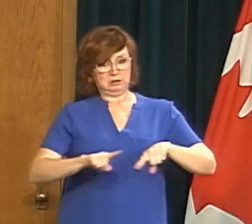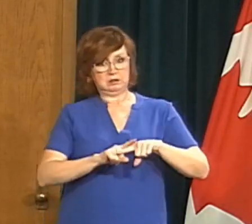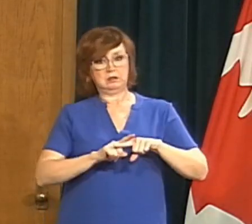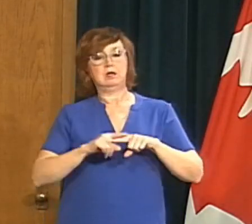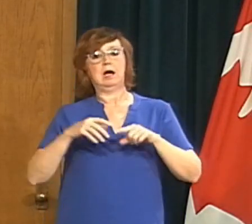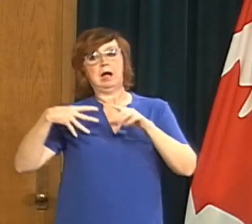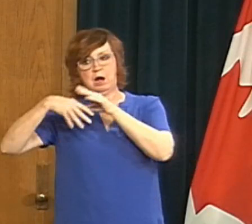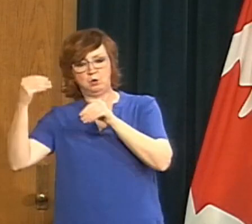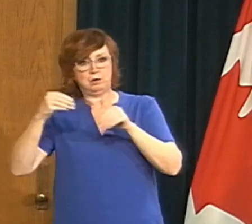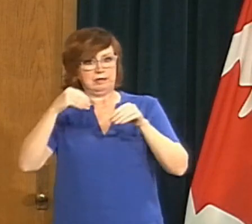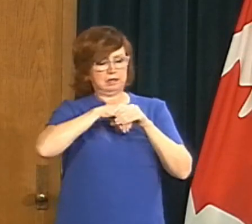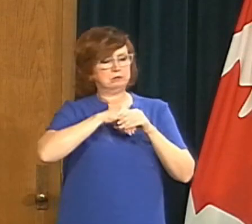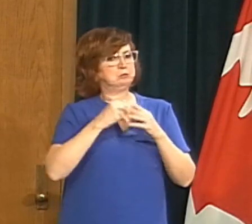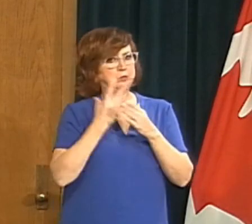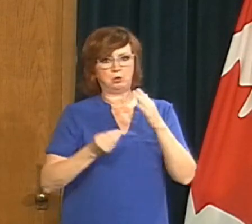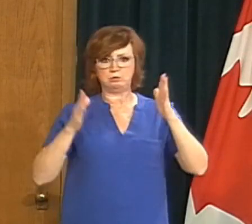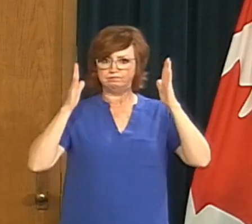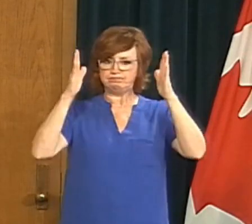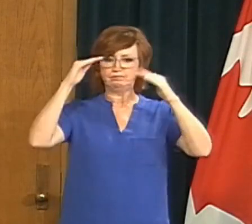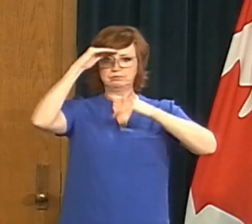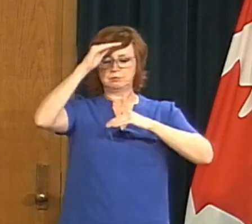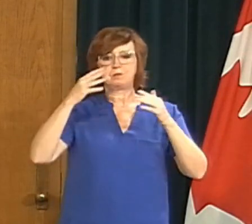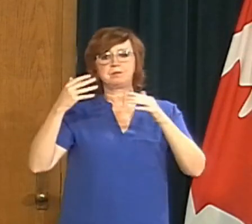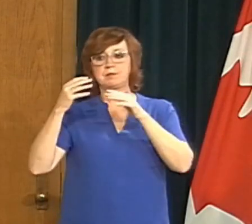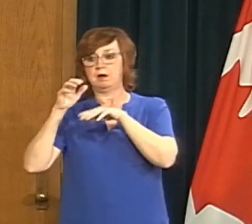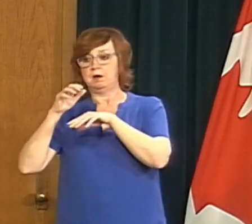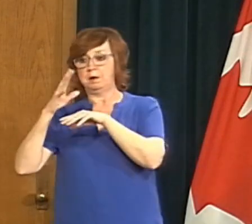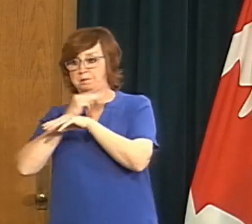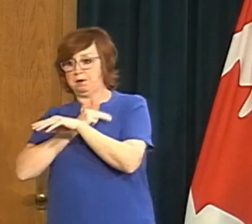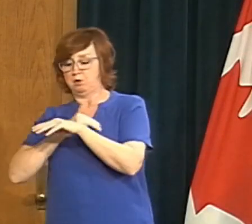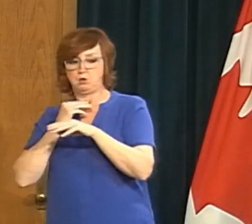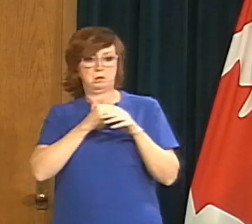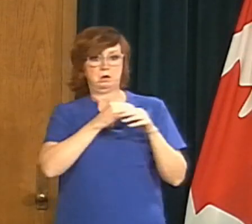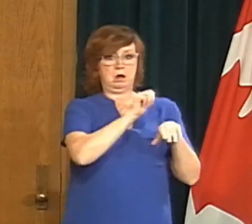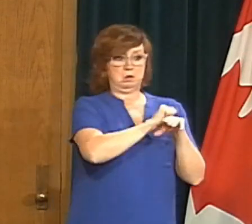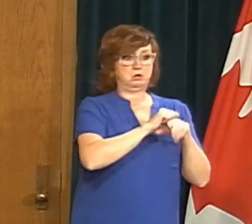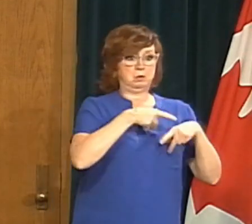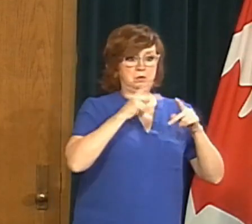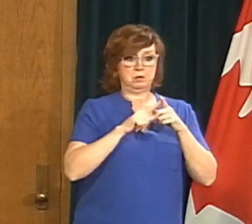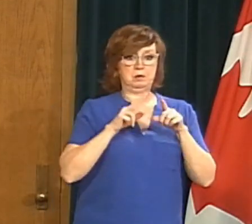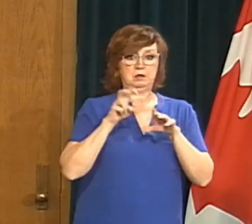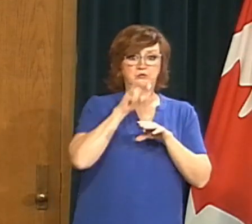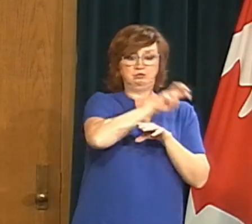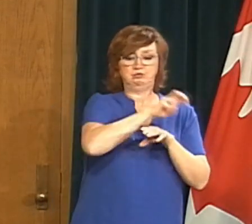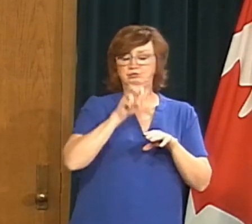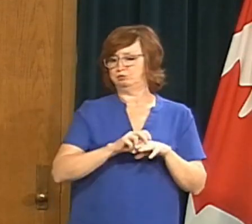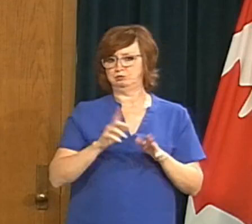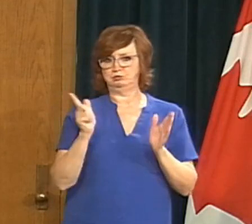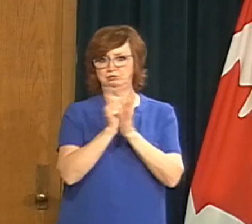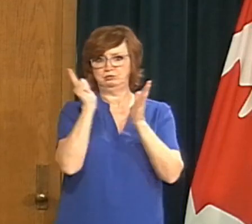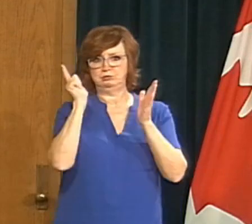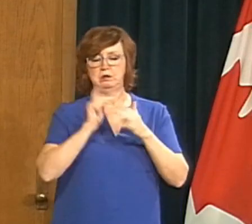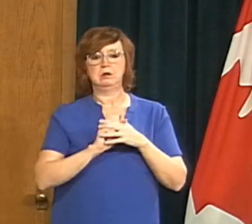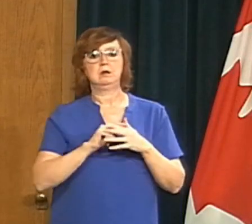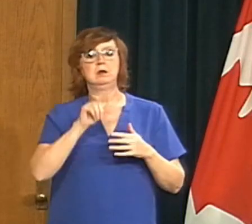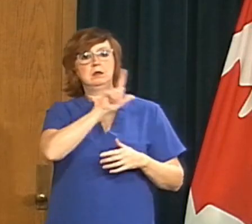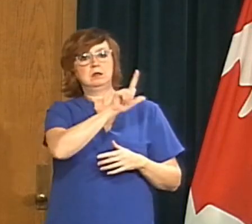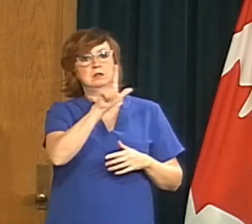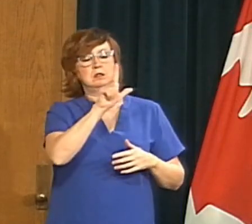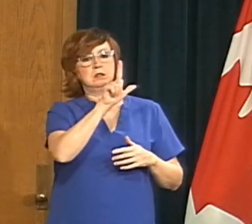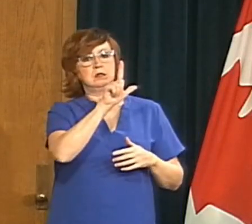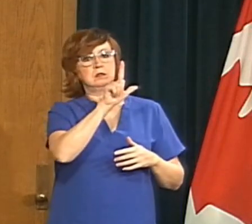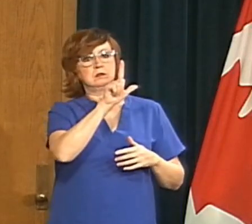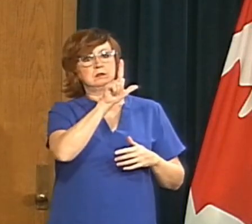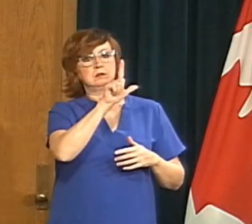Ronge and Stony Rapids have been exempted from these particular orders, and that is at the request of those community leaders.